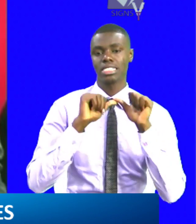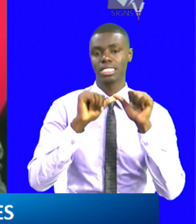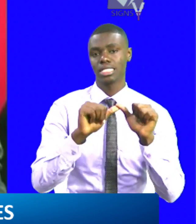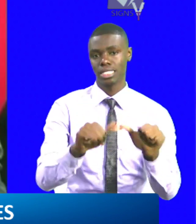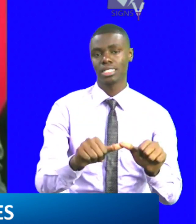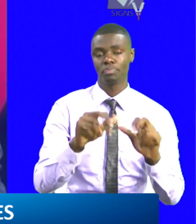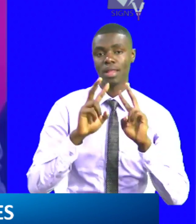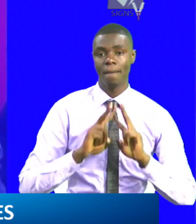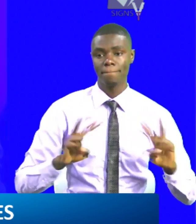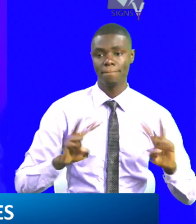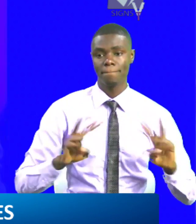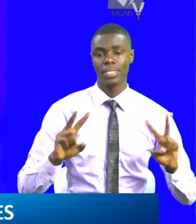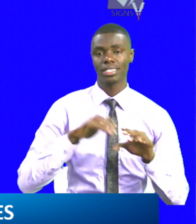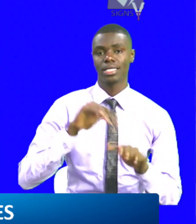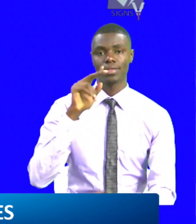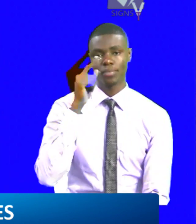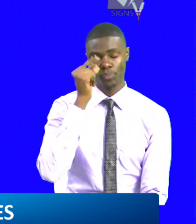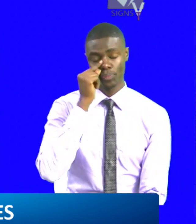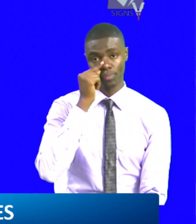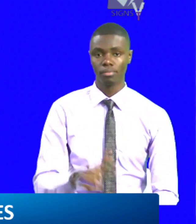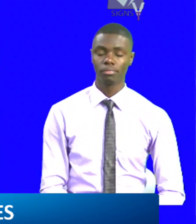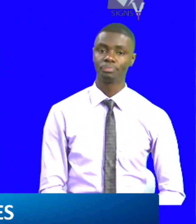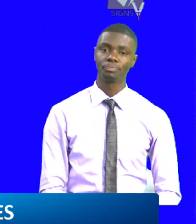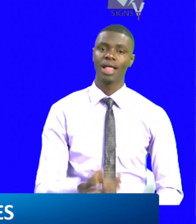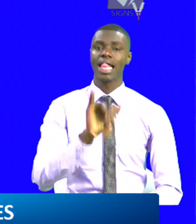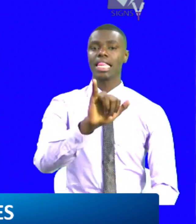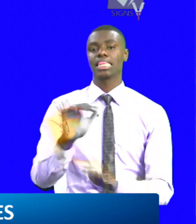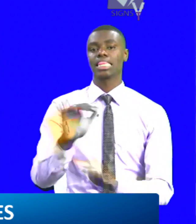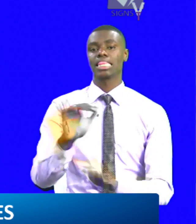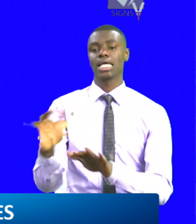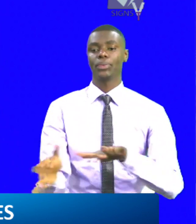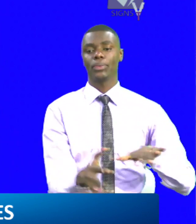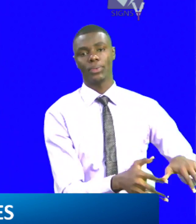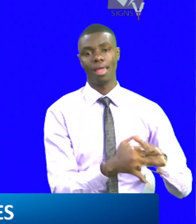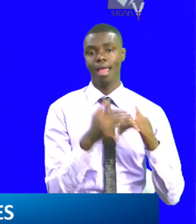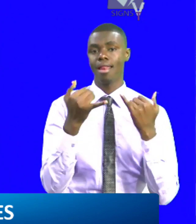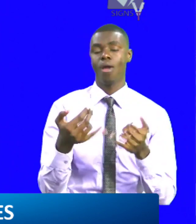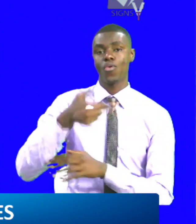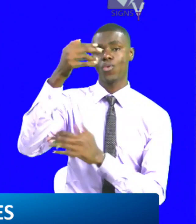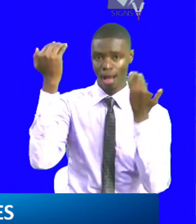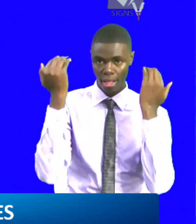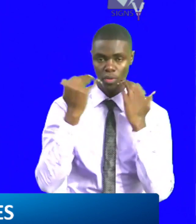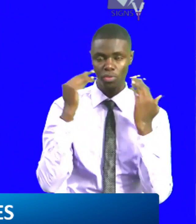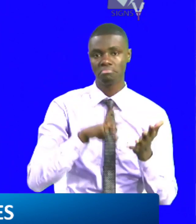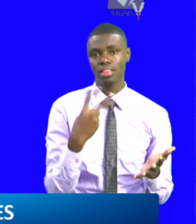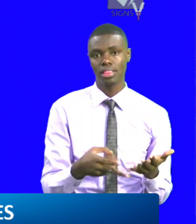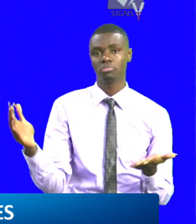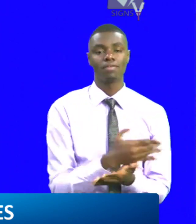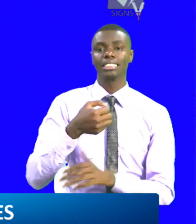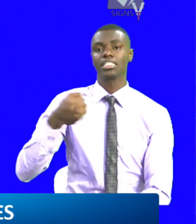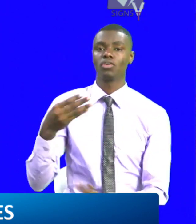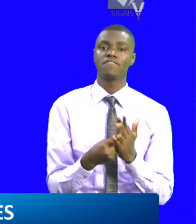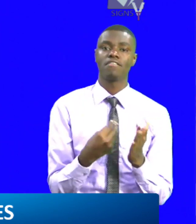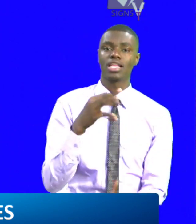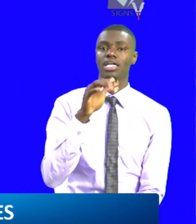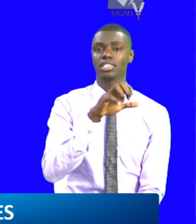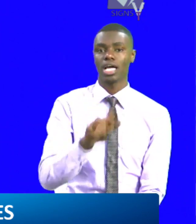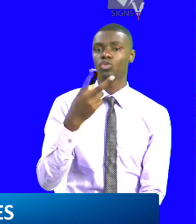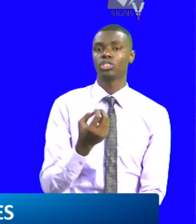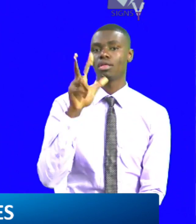To date, the number of displaced individuals have surpassed the 2.9 million. More